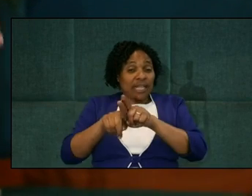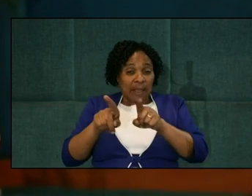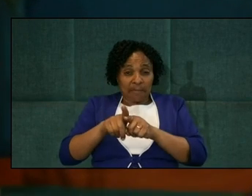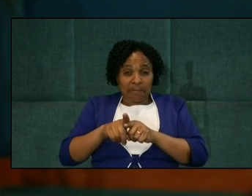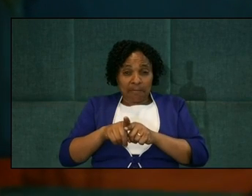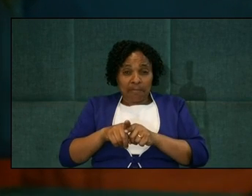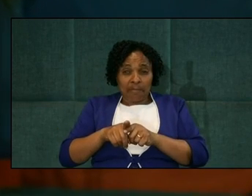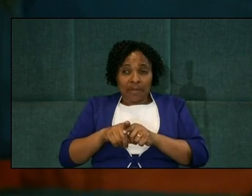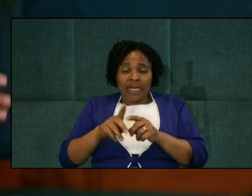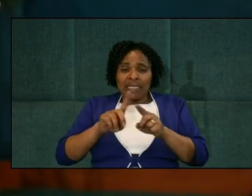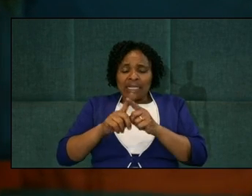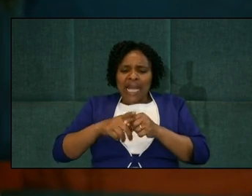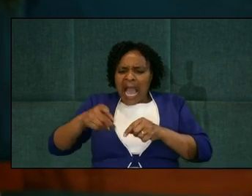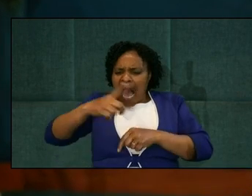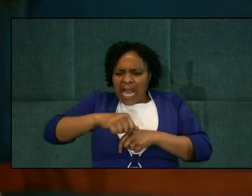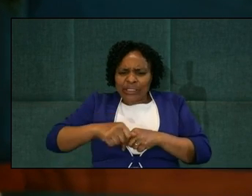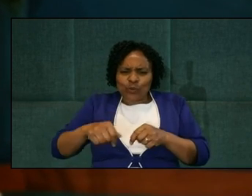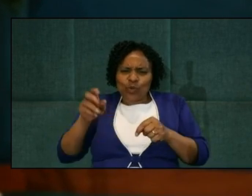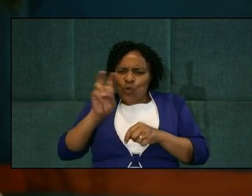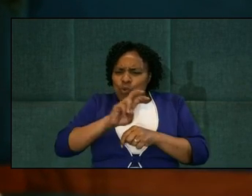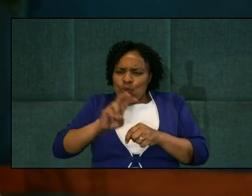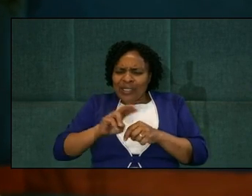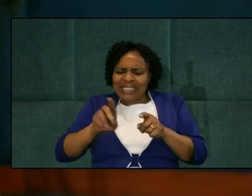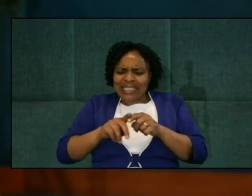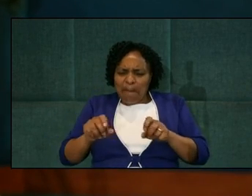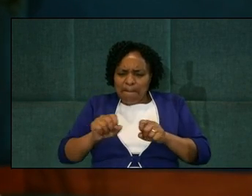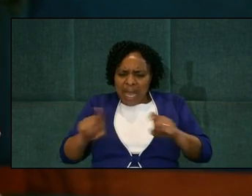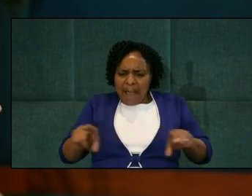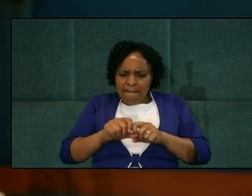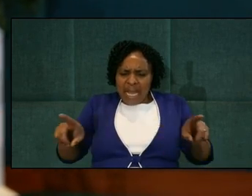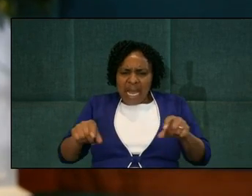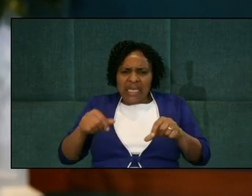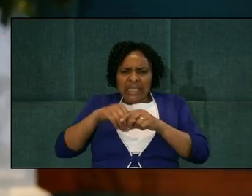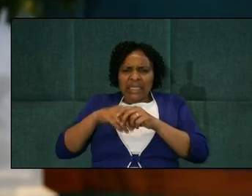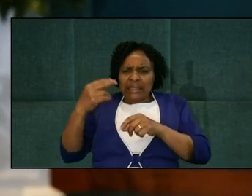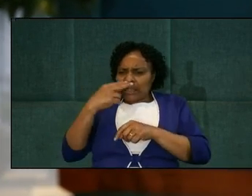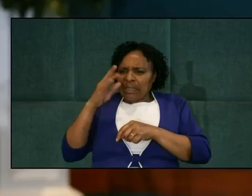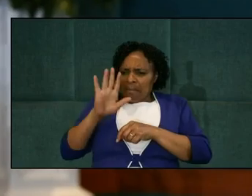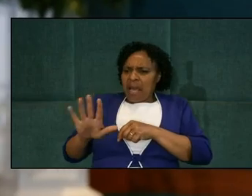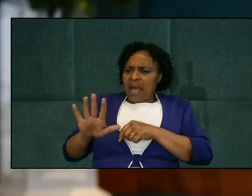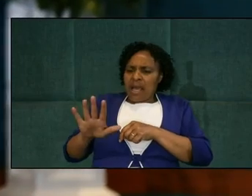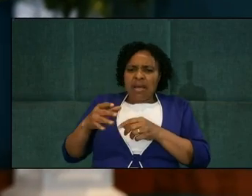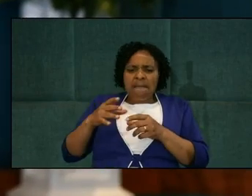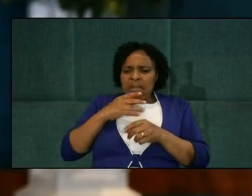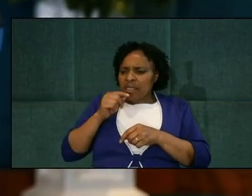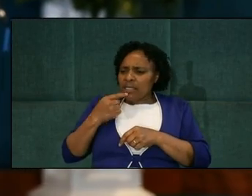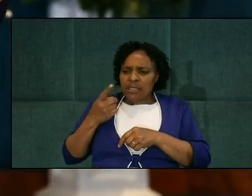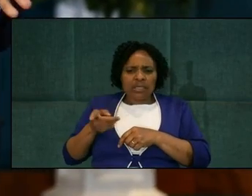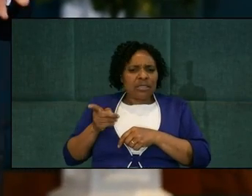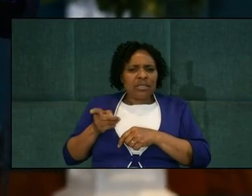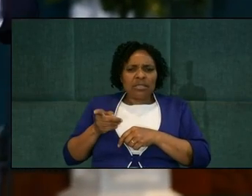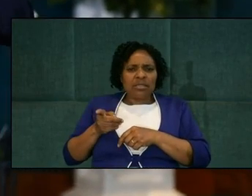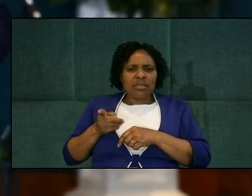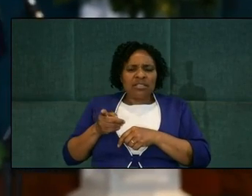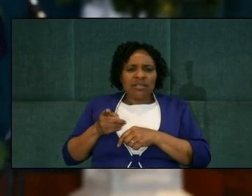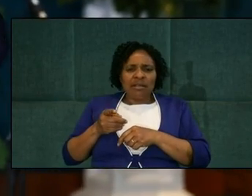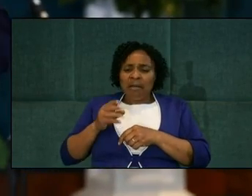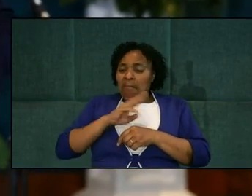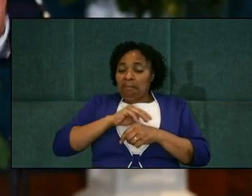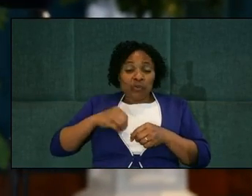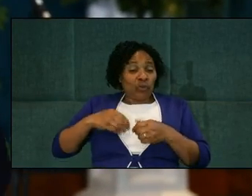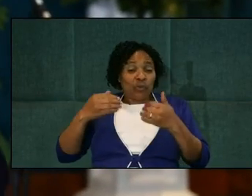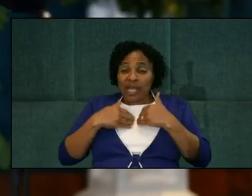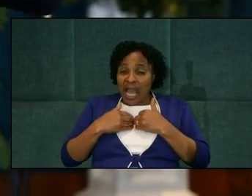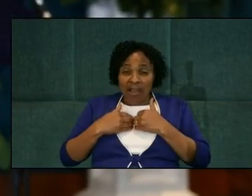like grasshoppers in their own sight. So we were in their sight. So the men said, hey, this mission that we